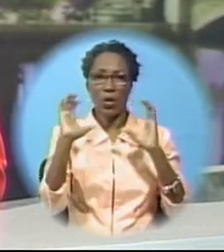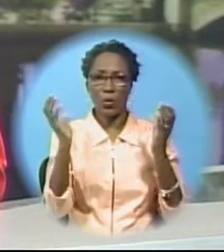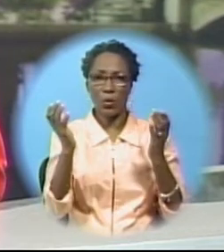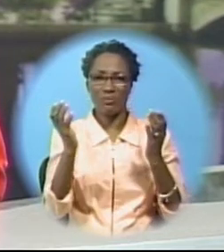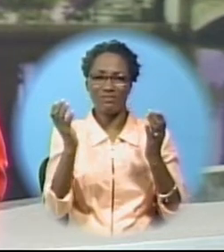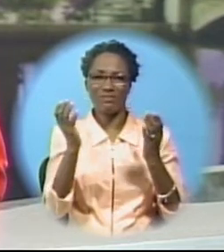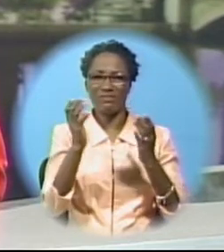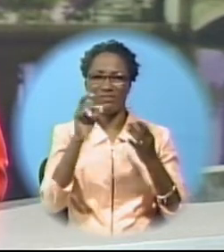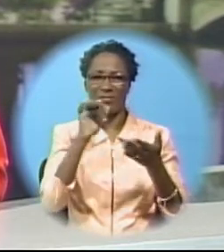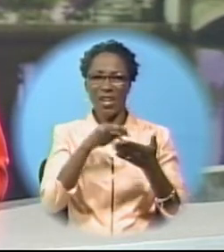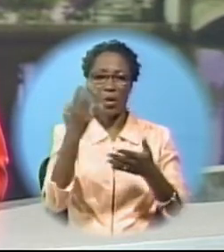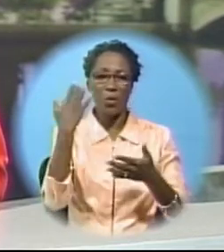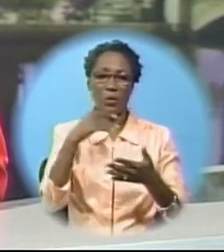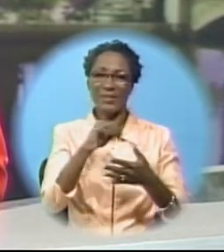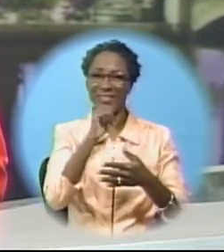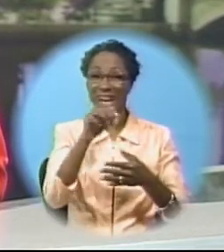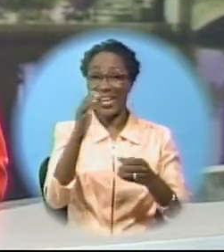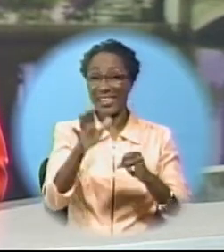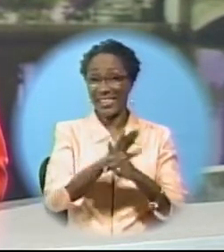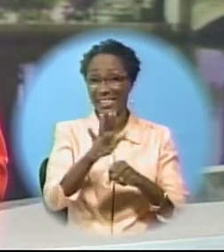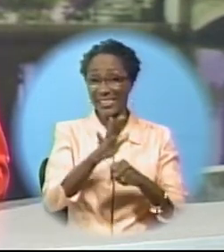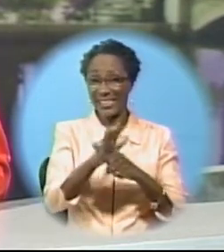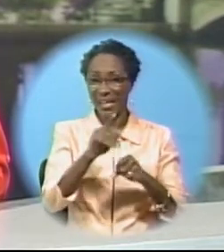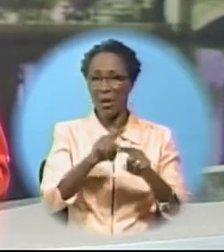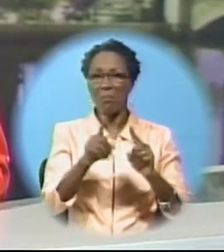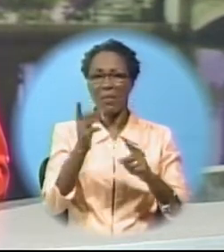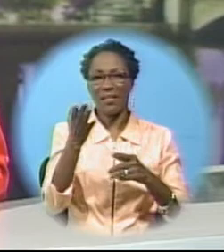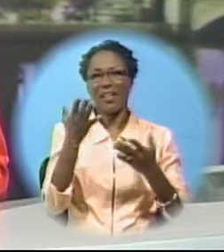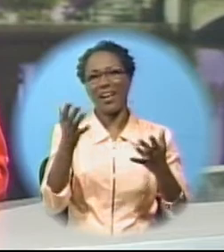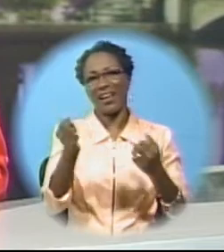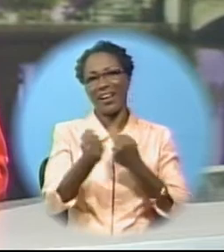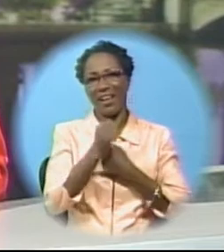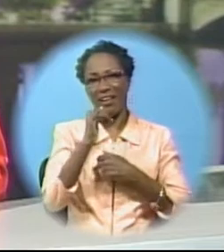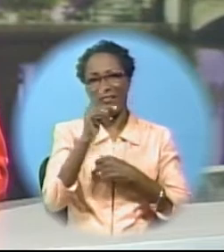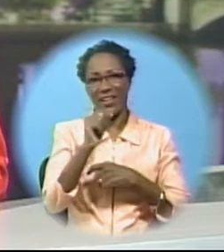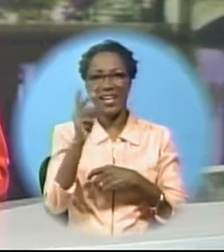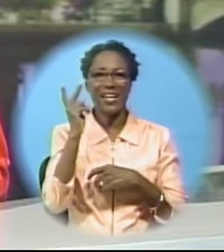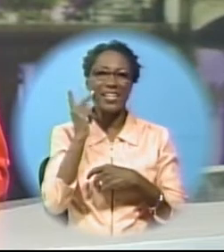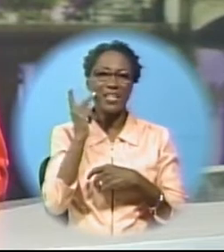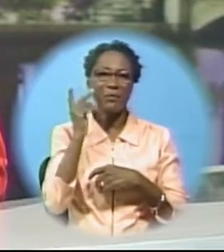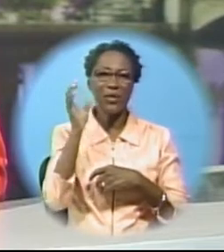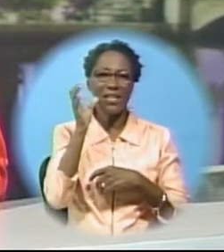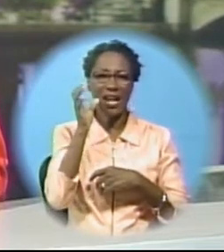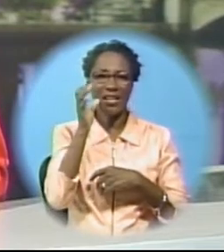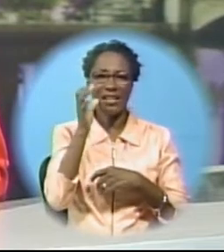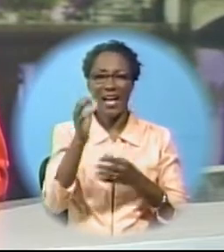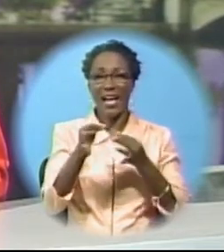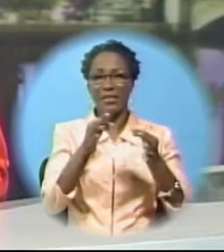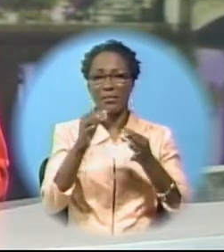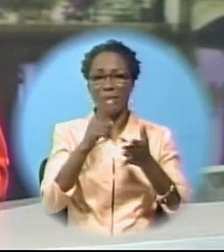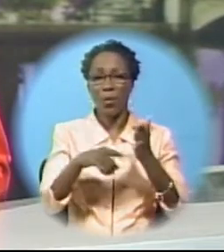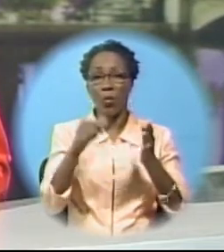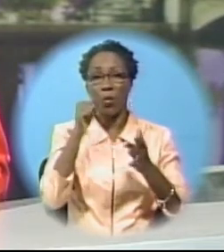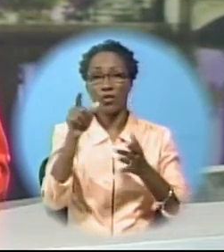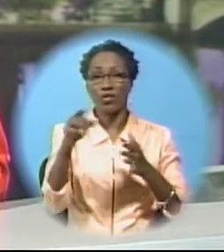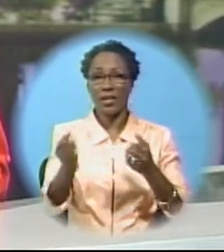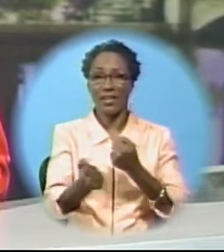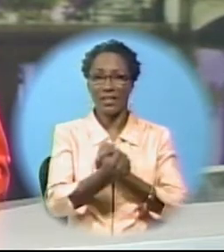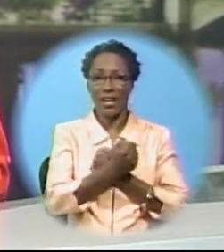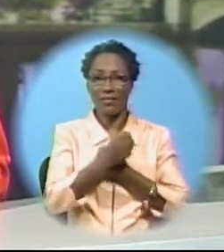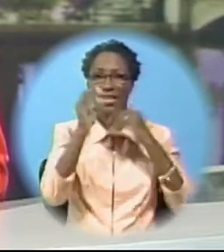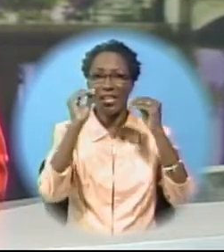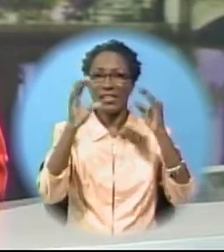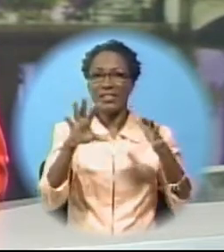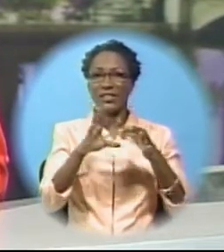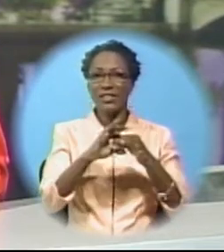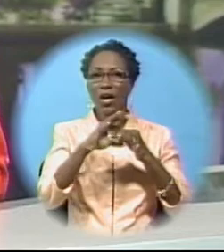a love for it. Then another student, Kamari Calendar, explained what she loved about the course. Teacher of the